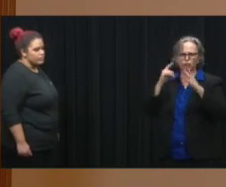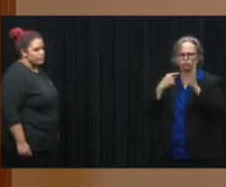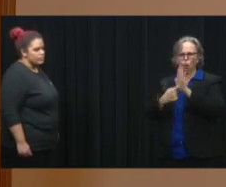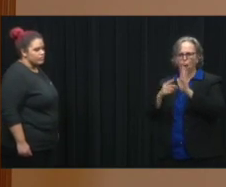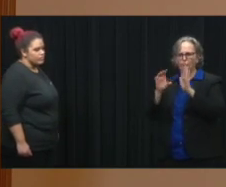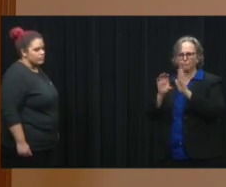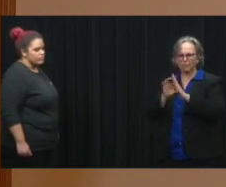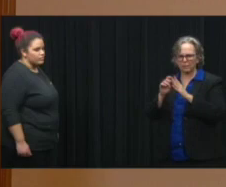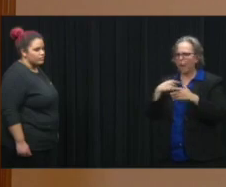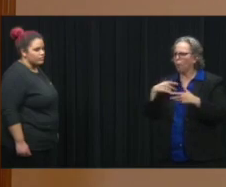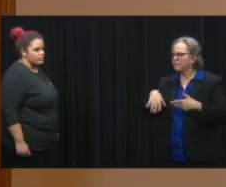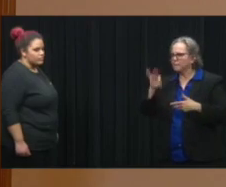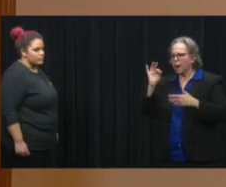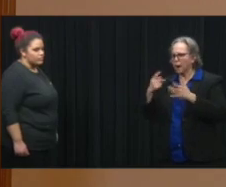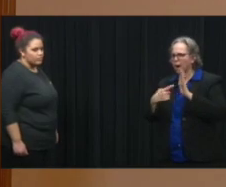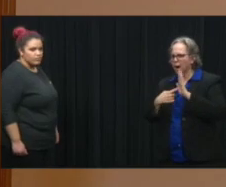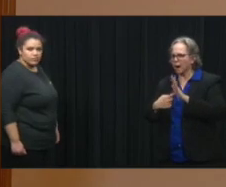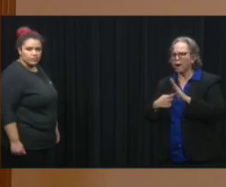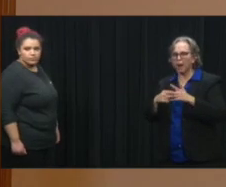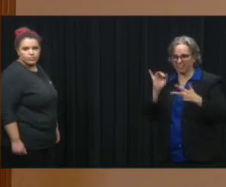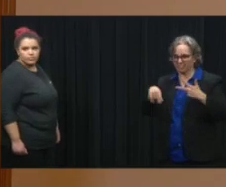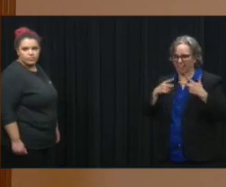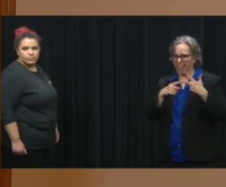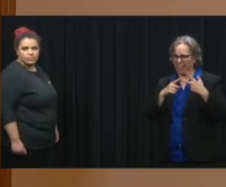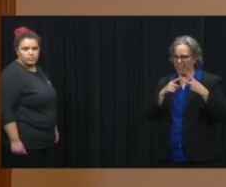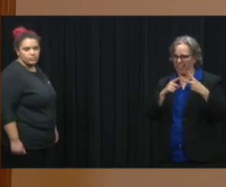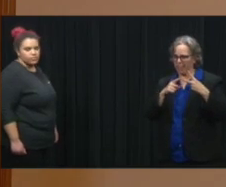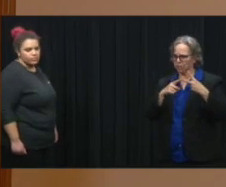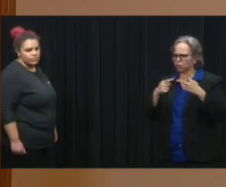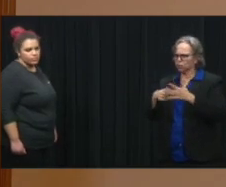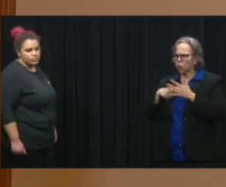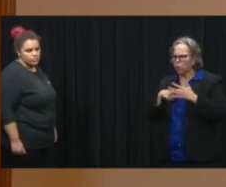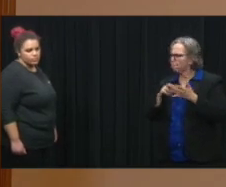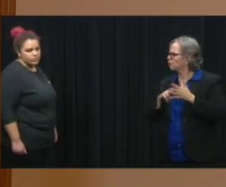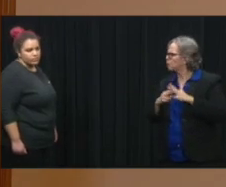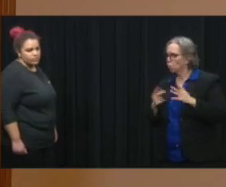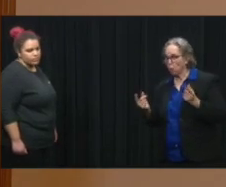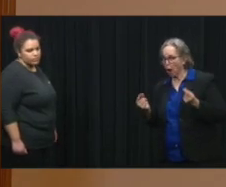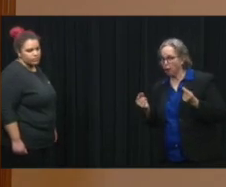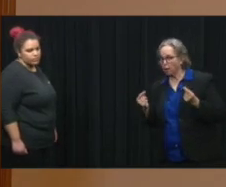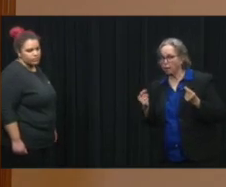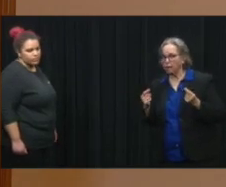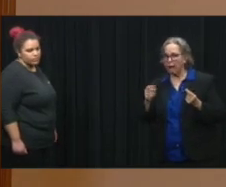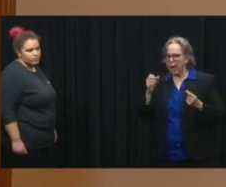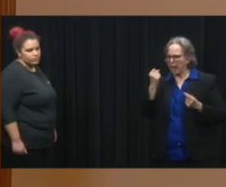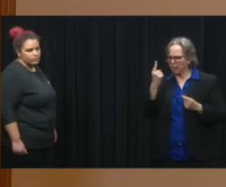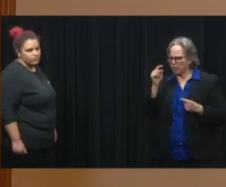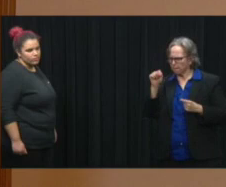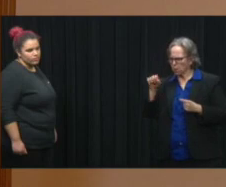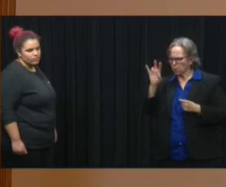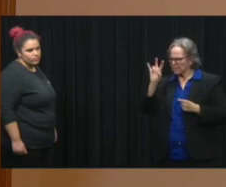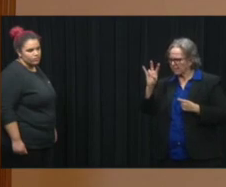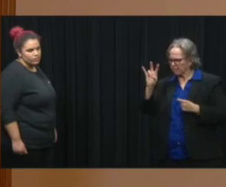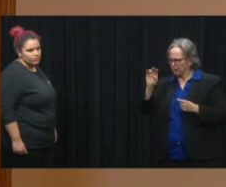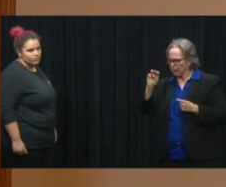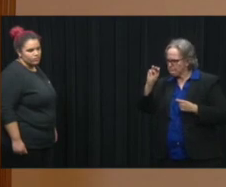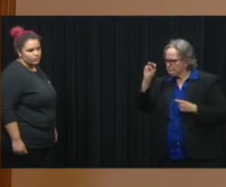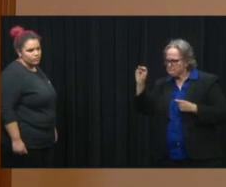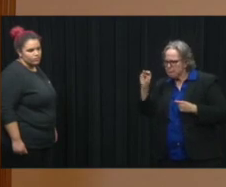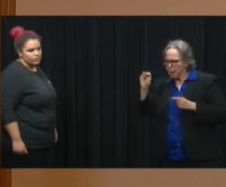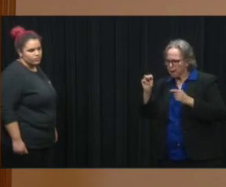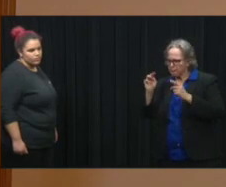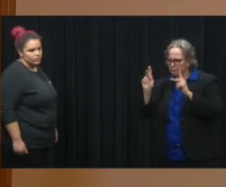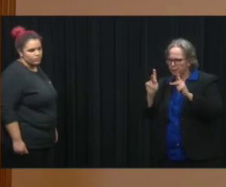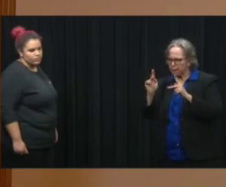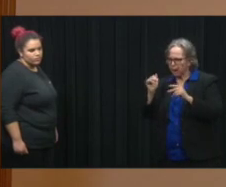for viewers, but it was showing us all 11.7 million Ohioans as dots. And it's based on theories of